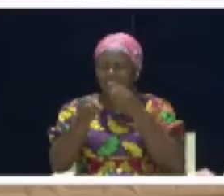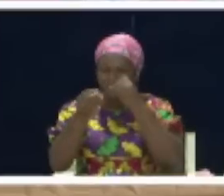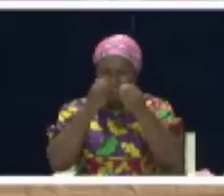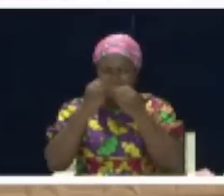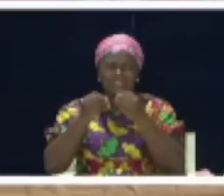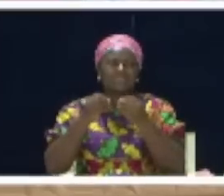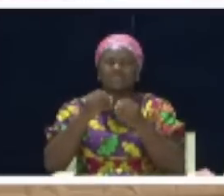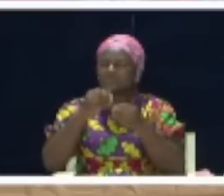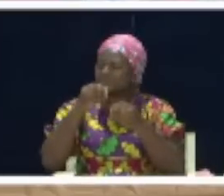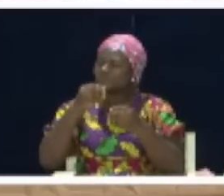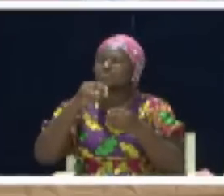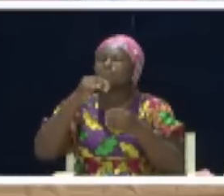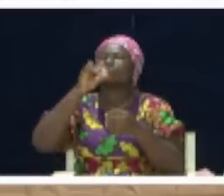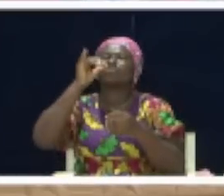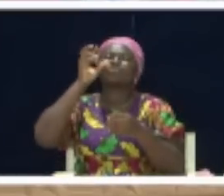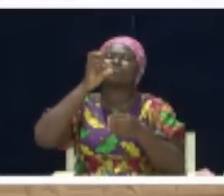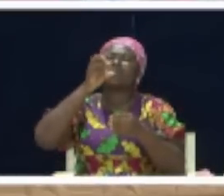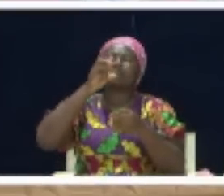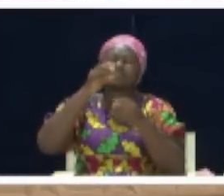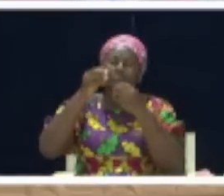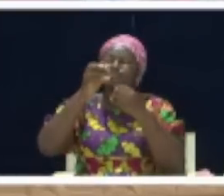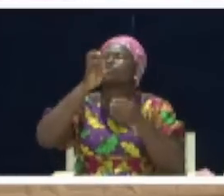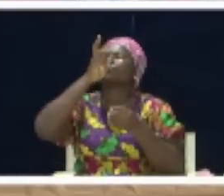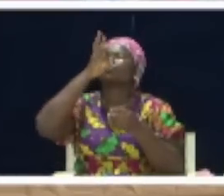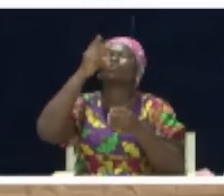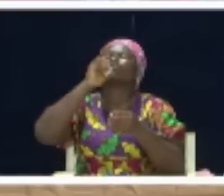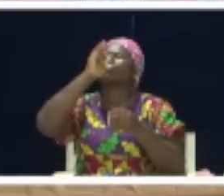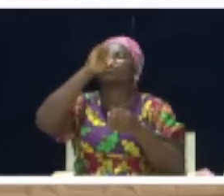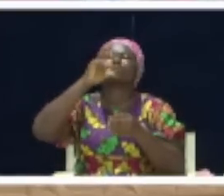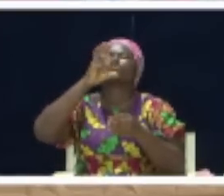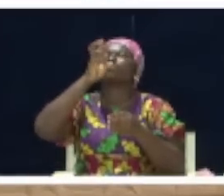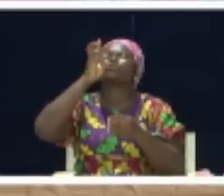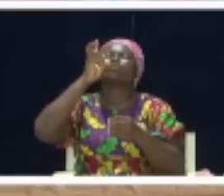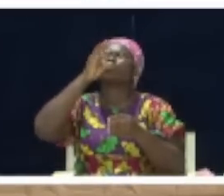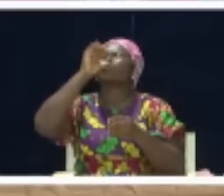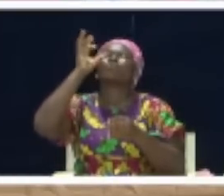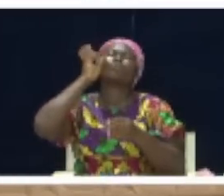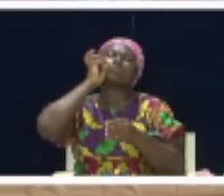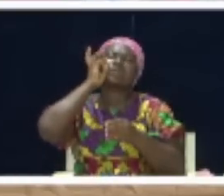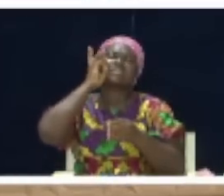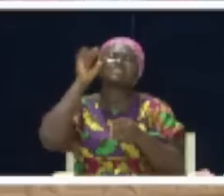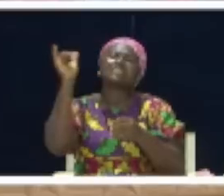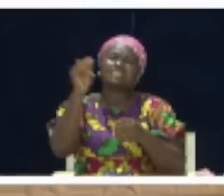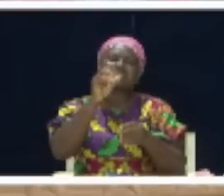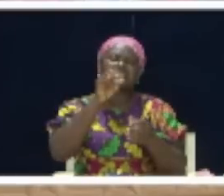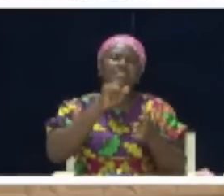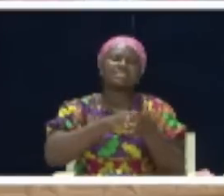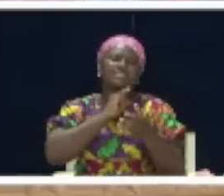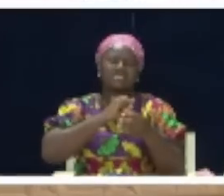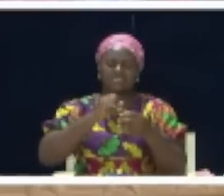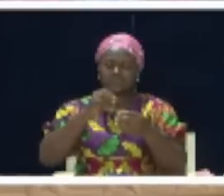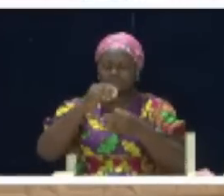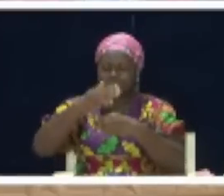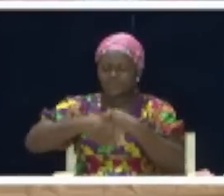Yes, it is bread made of flour and the wine itself.